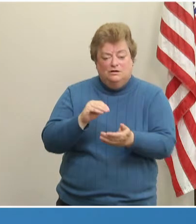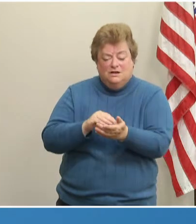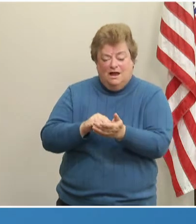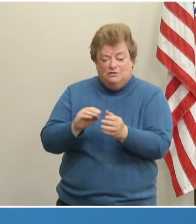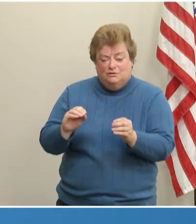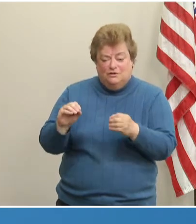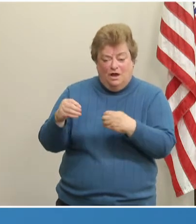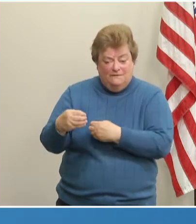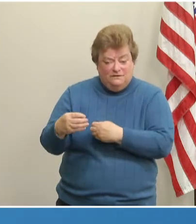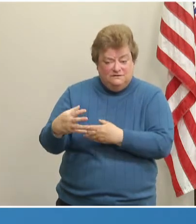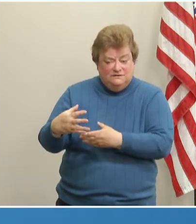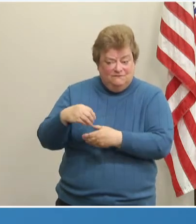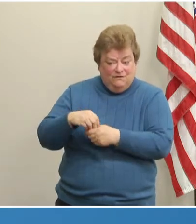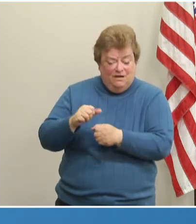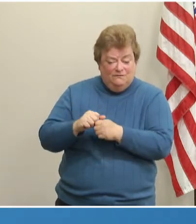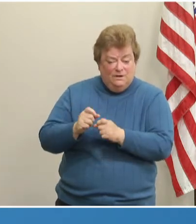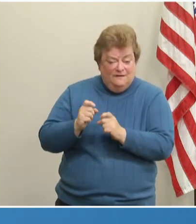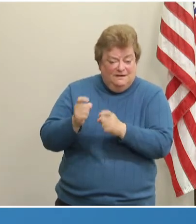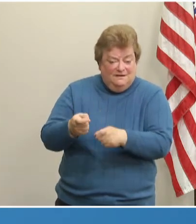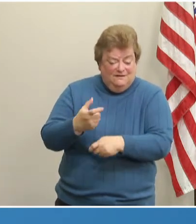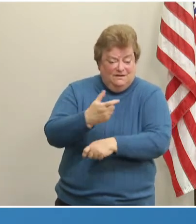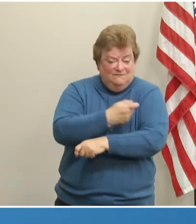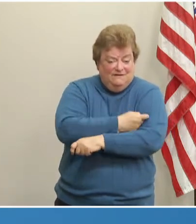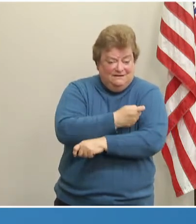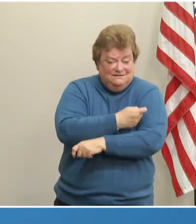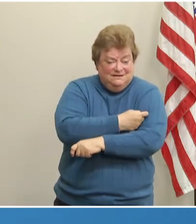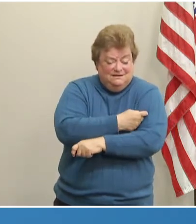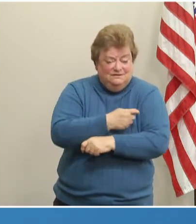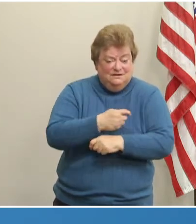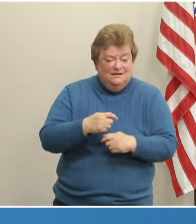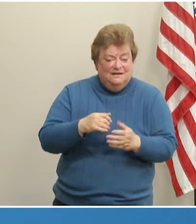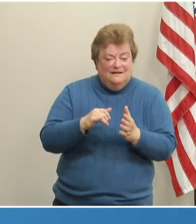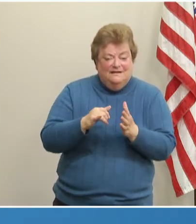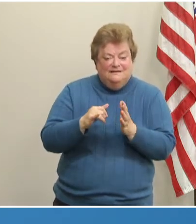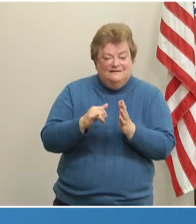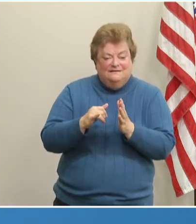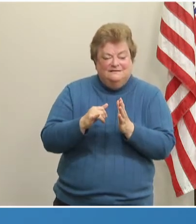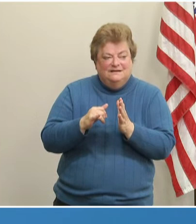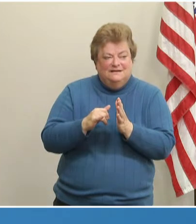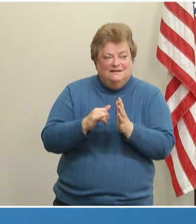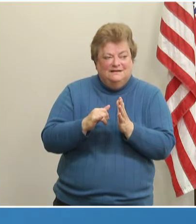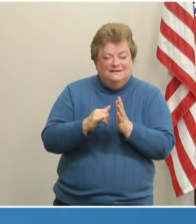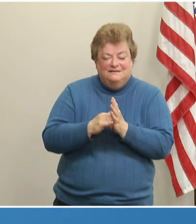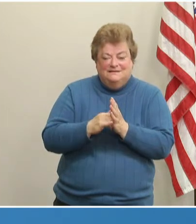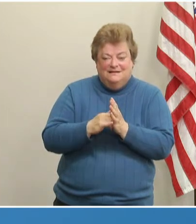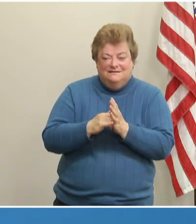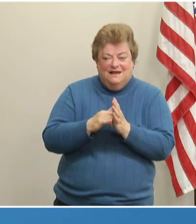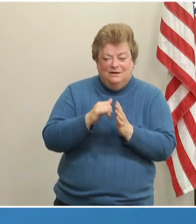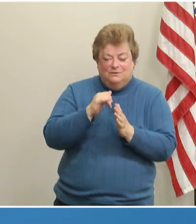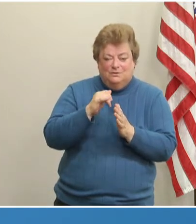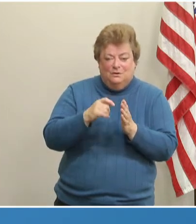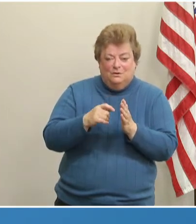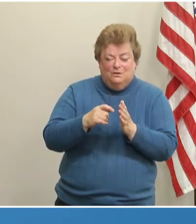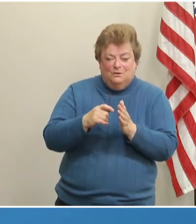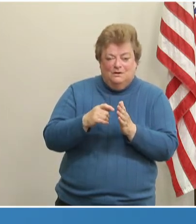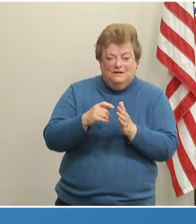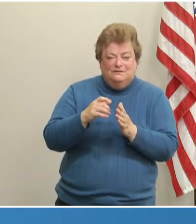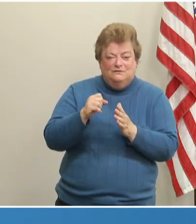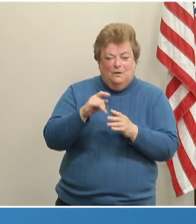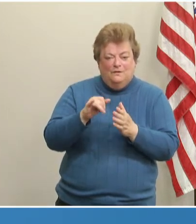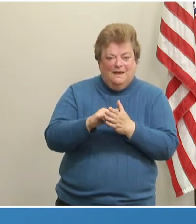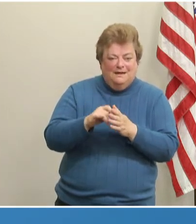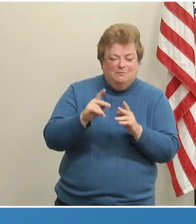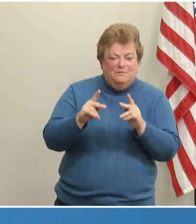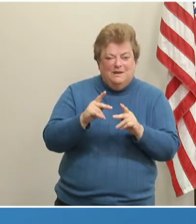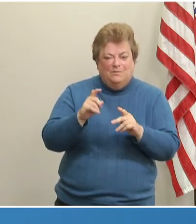offices involved, maybe with vaccines that don't require the storage that the Pfizer one do, to try to hit more people, or going to